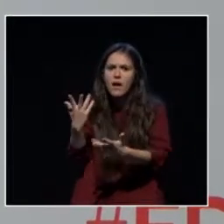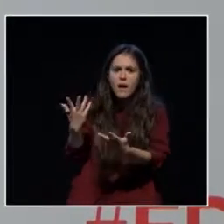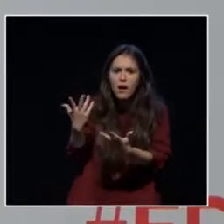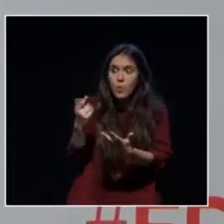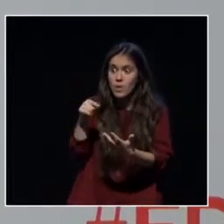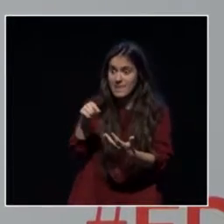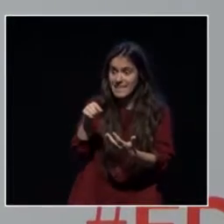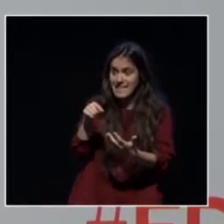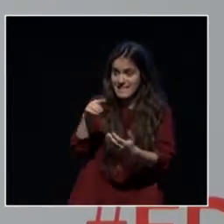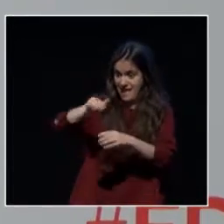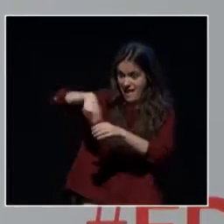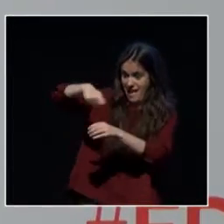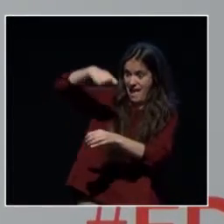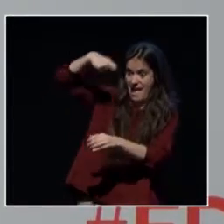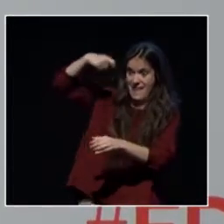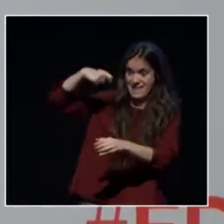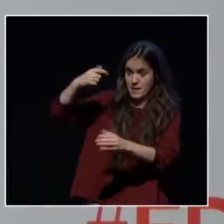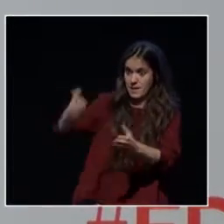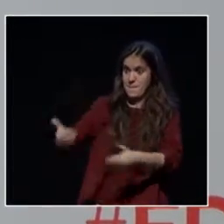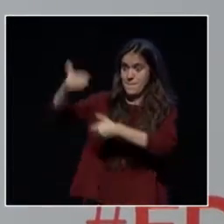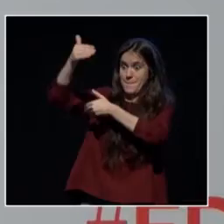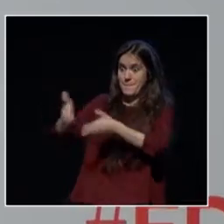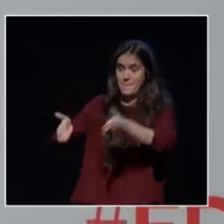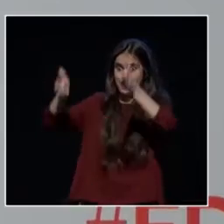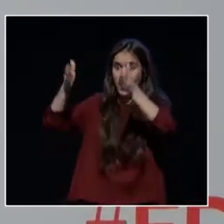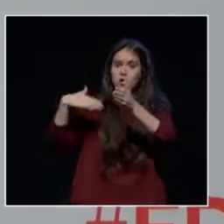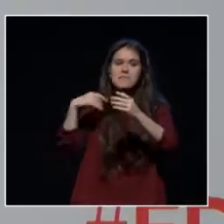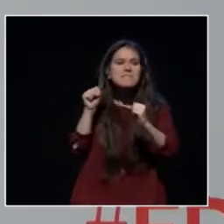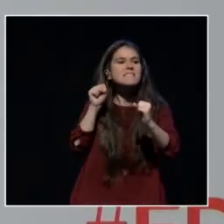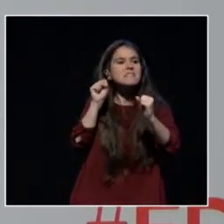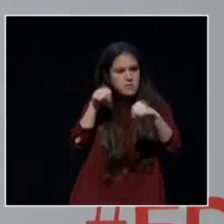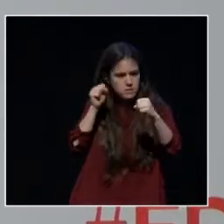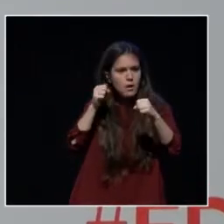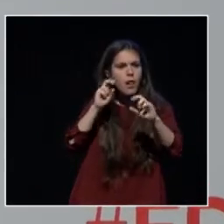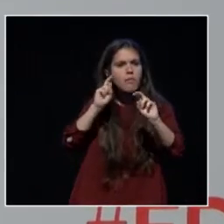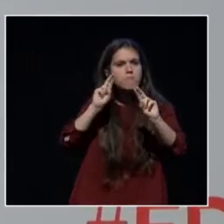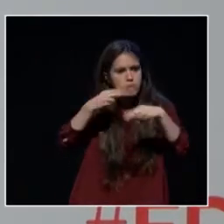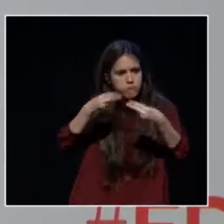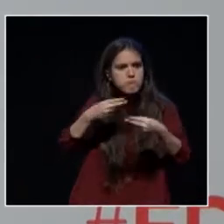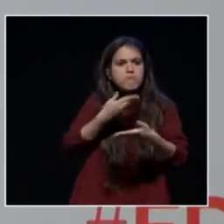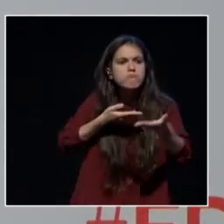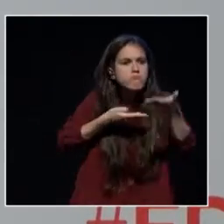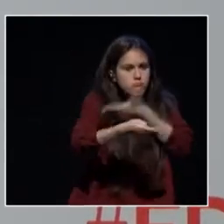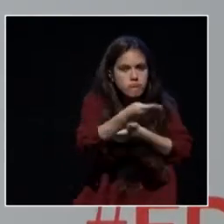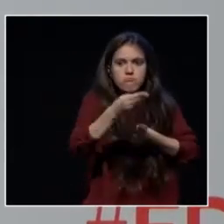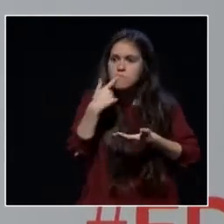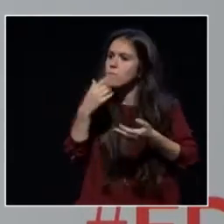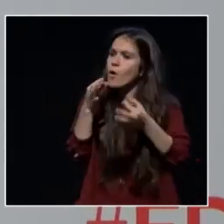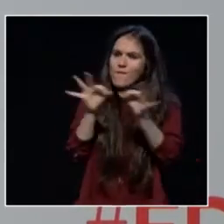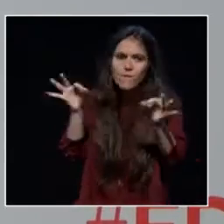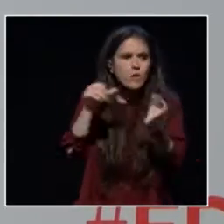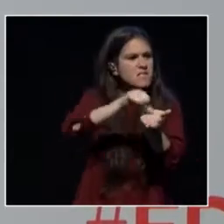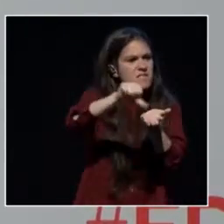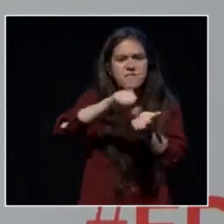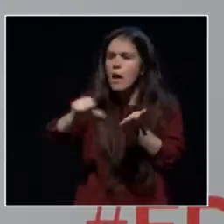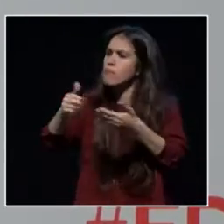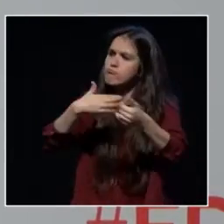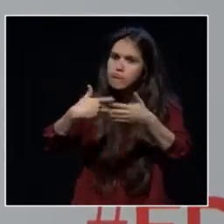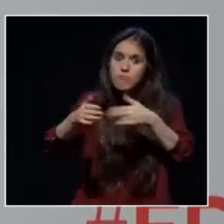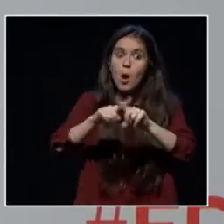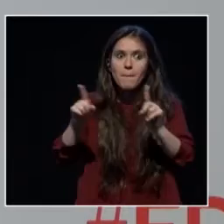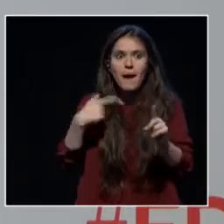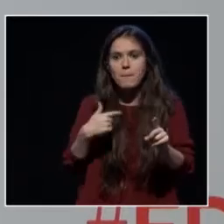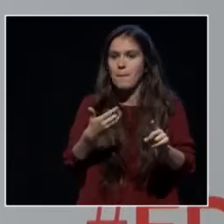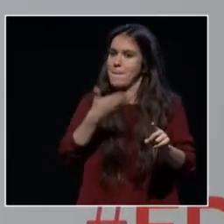this training, he gives these boxes and makes a deal. Whatever honey you are producing, you are free to sell anywhere you want, but I give you the